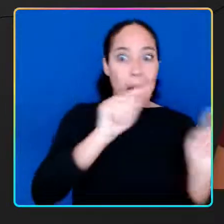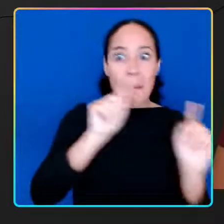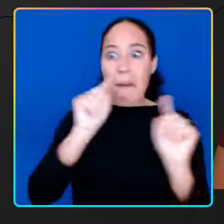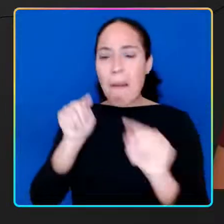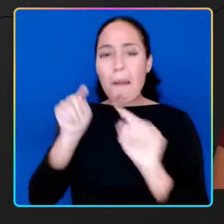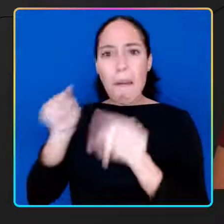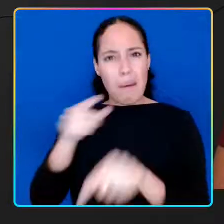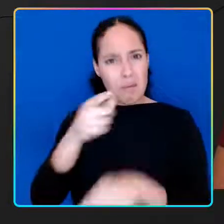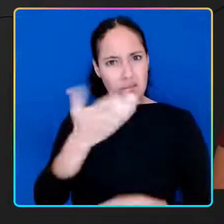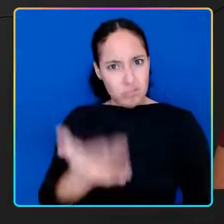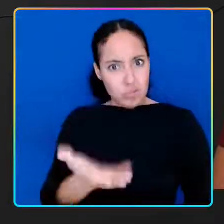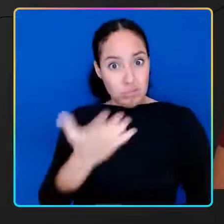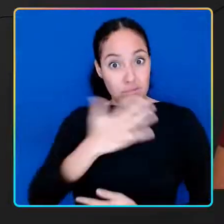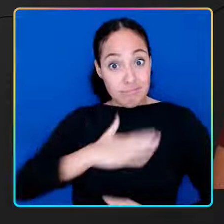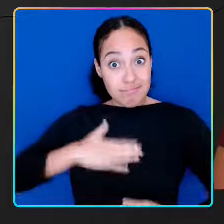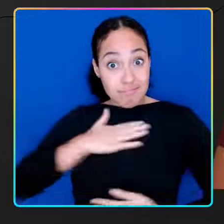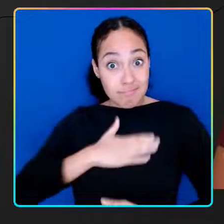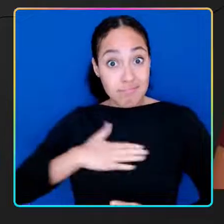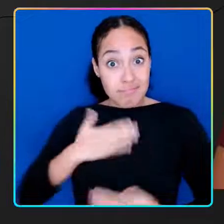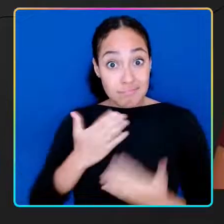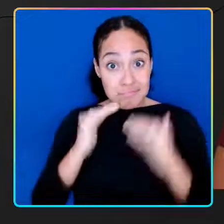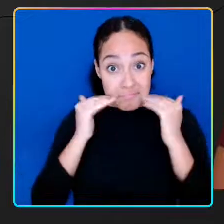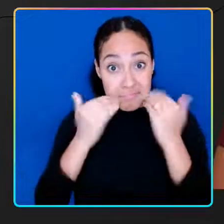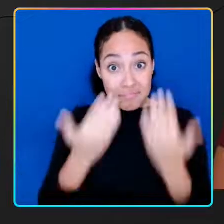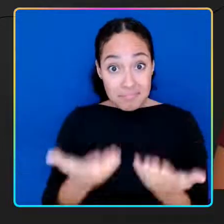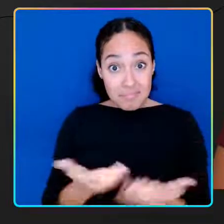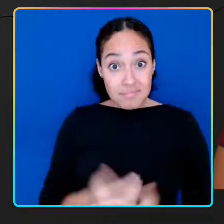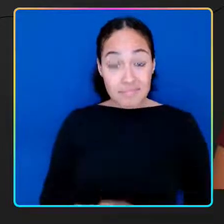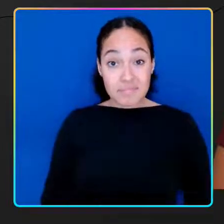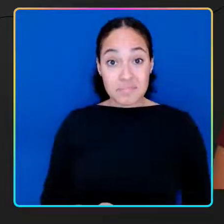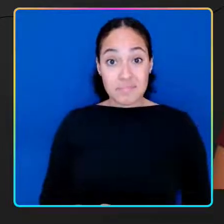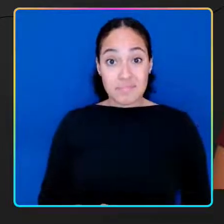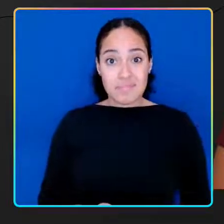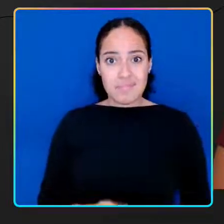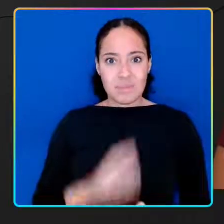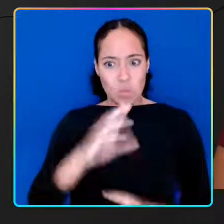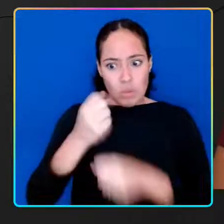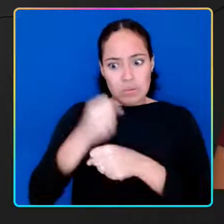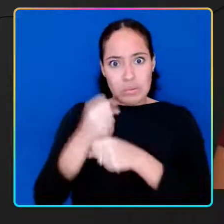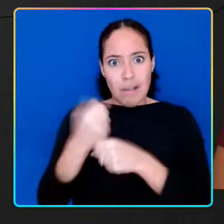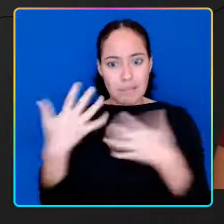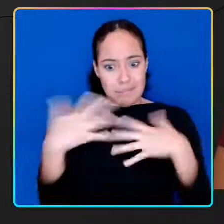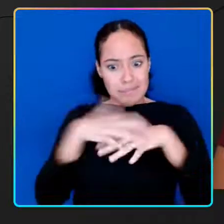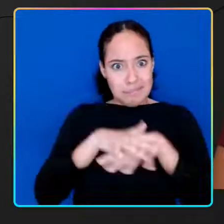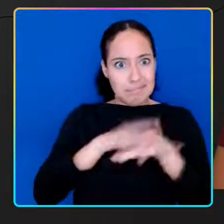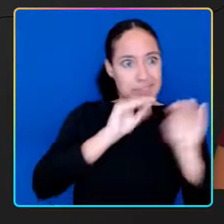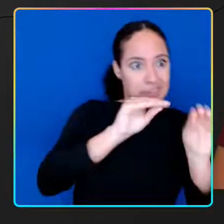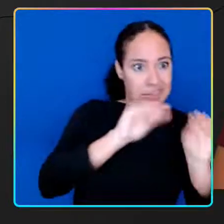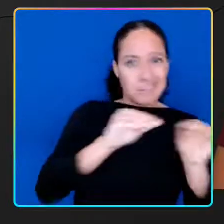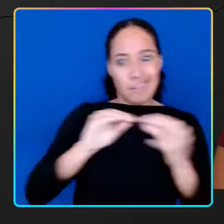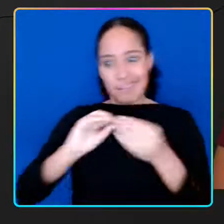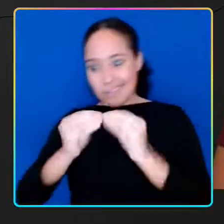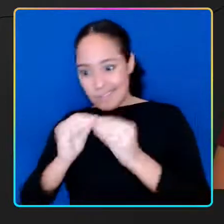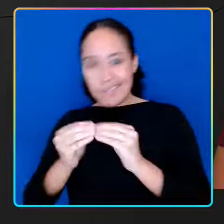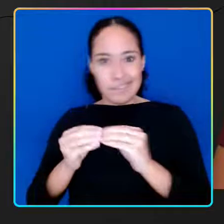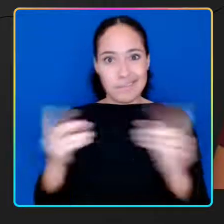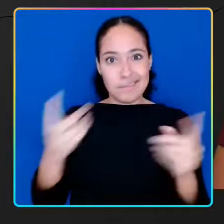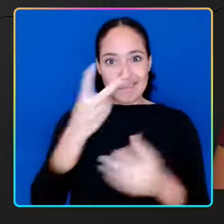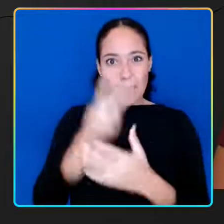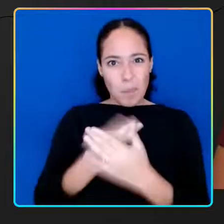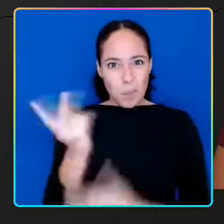guess you can merge that with your work as well, which is really cool because everyone's looking for a little bit of help, right? Yeah. So once